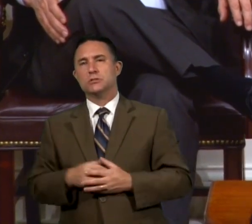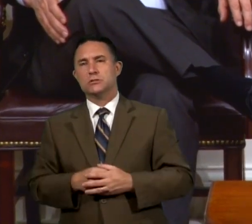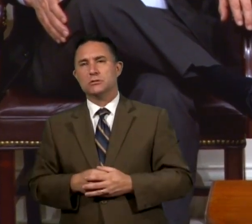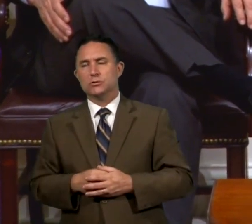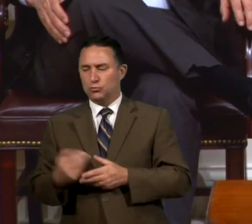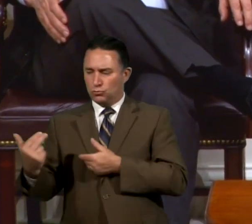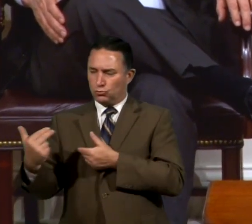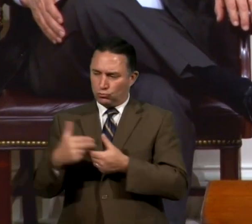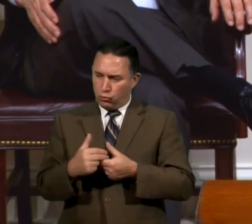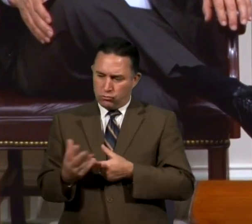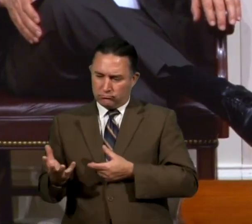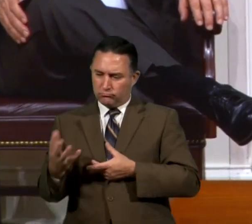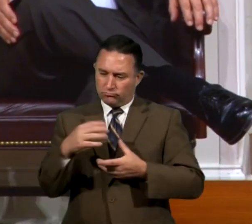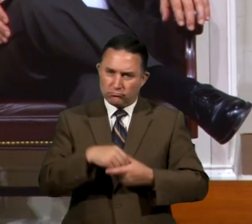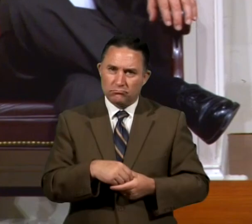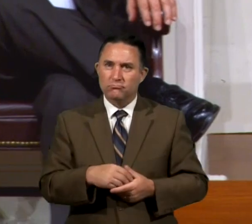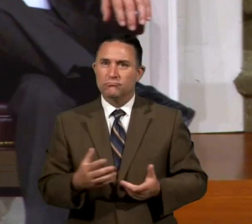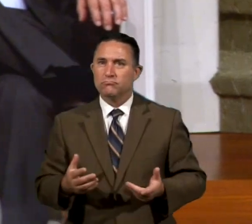Join in the mix.